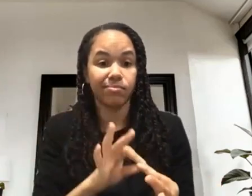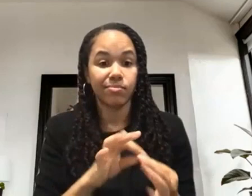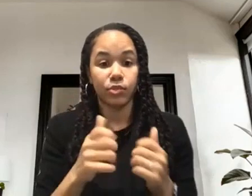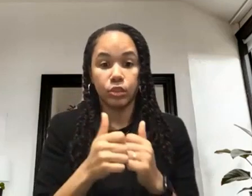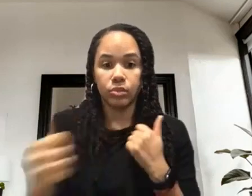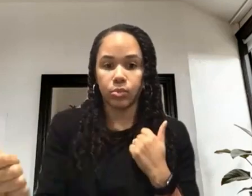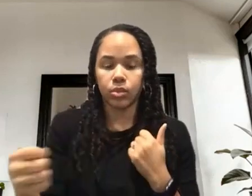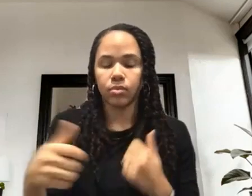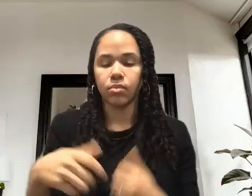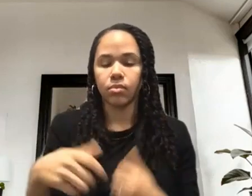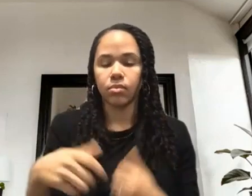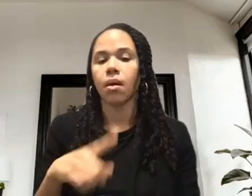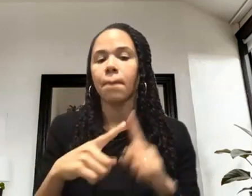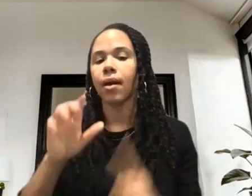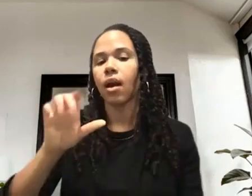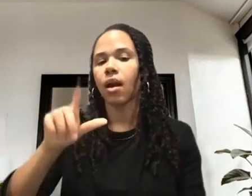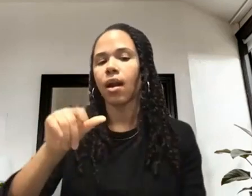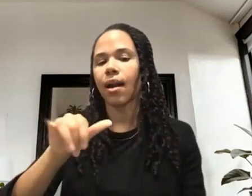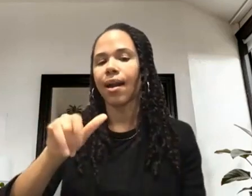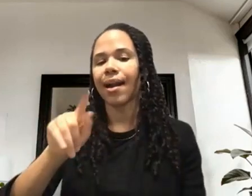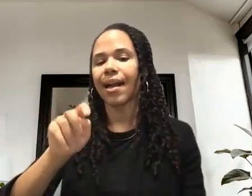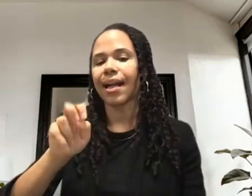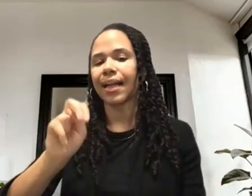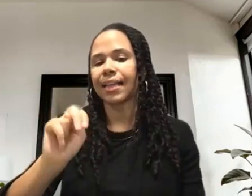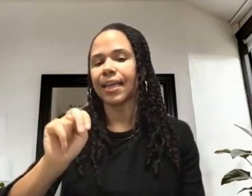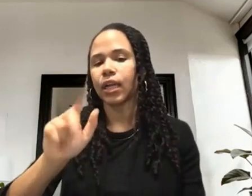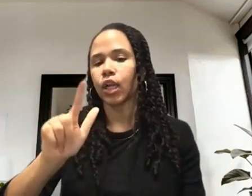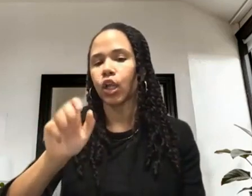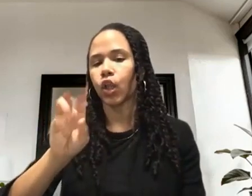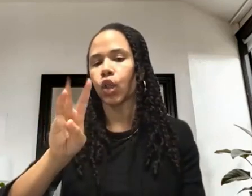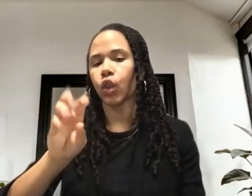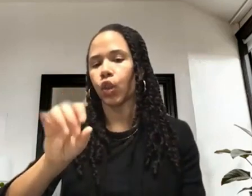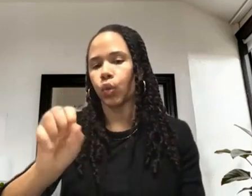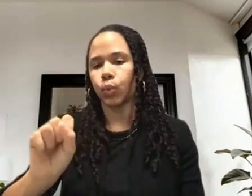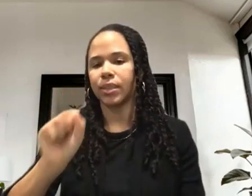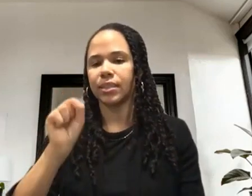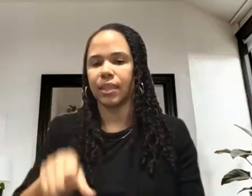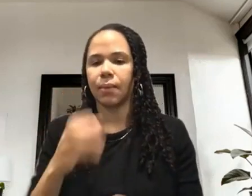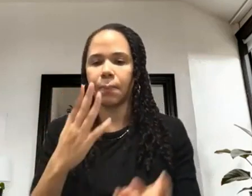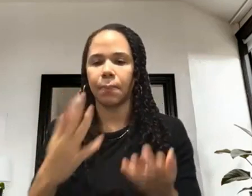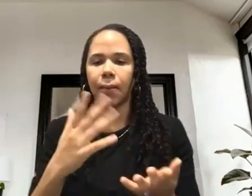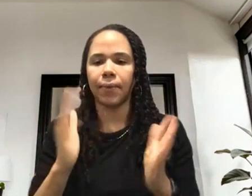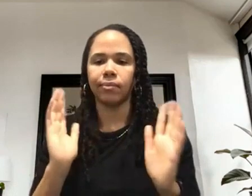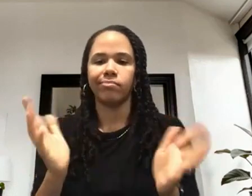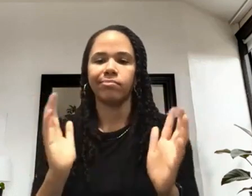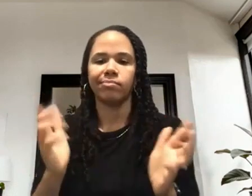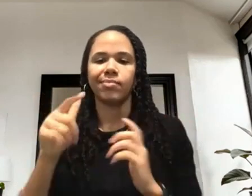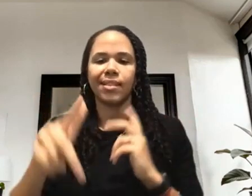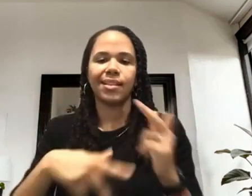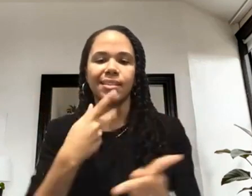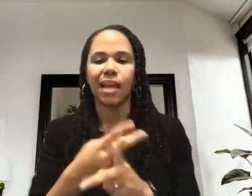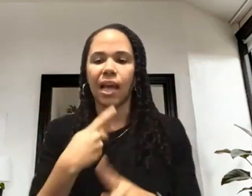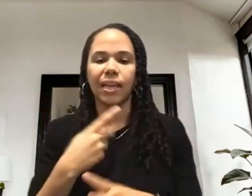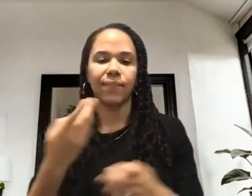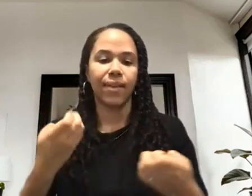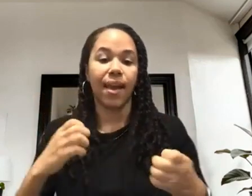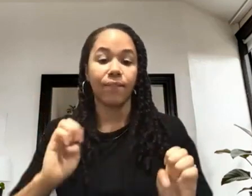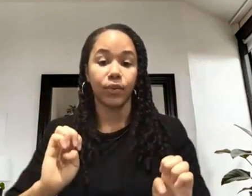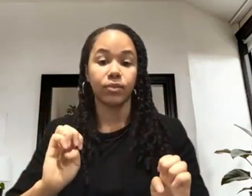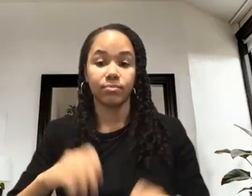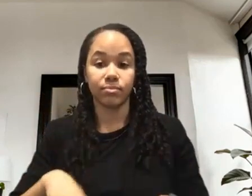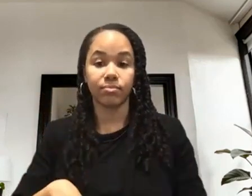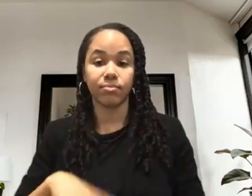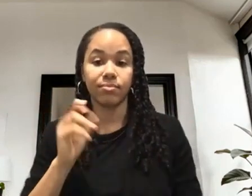Lewis would be a lot better to talk about those kinds of efforts. He's a lot more aware of that than I am. Okay, great,